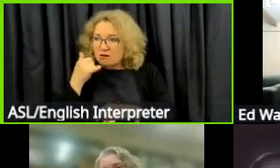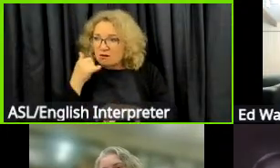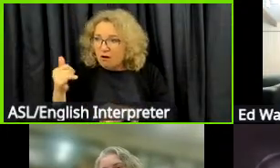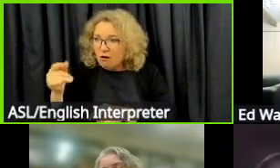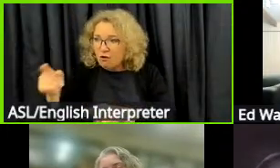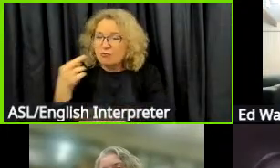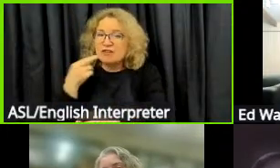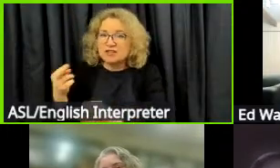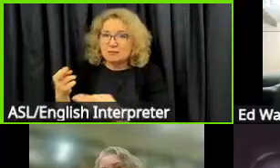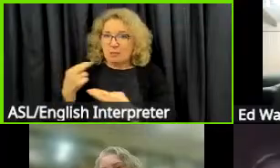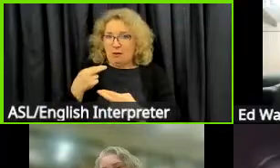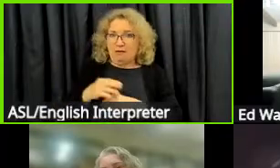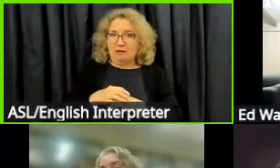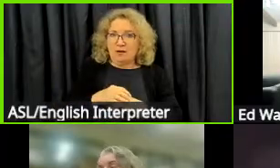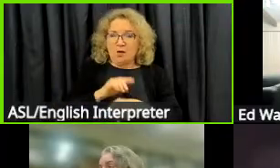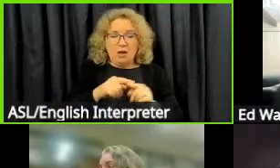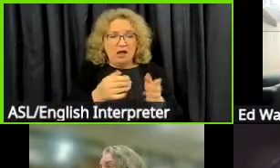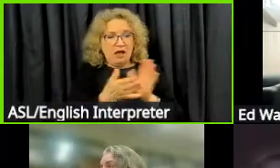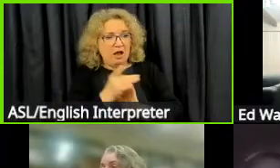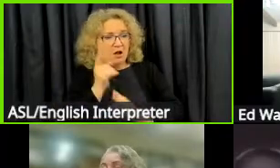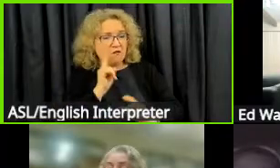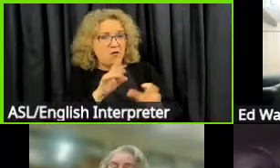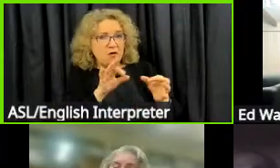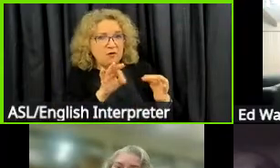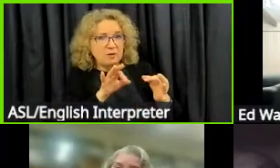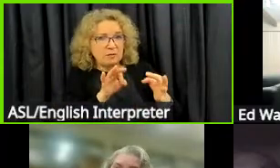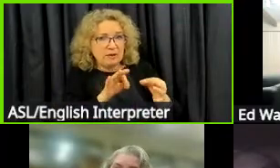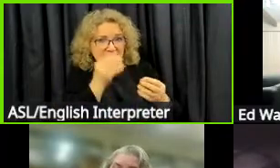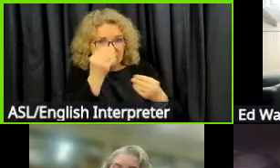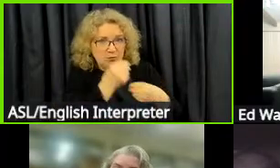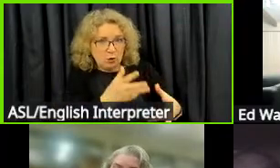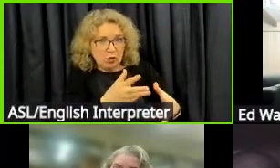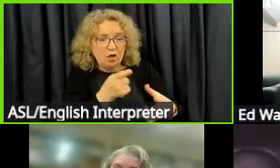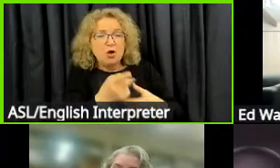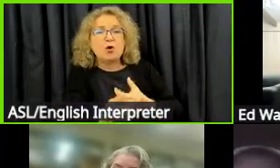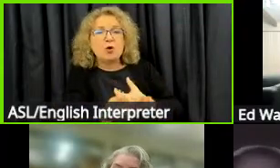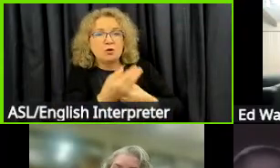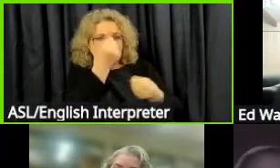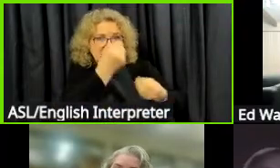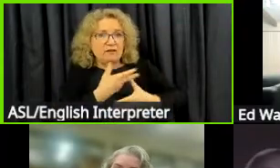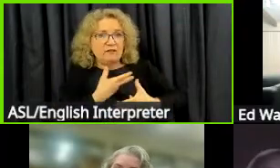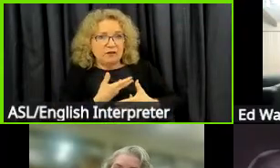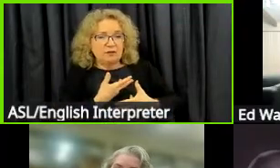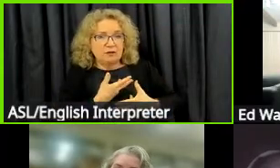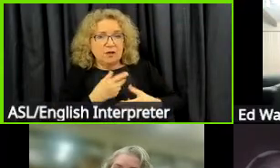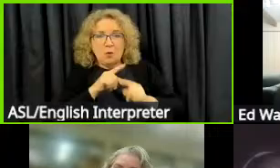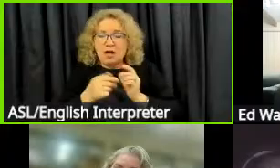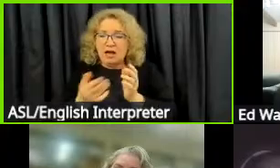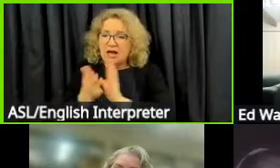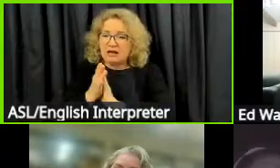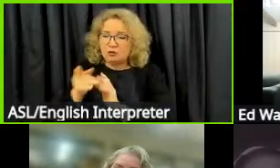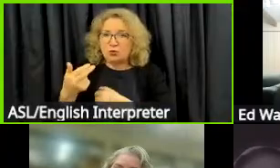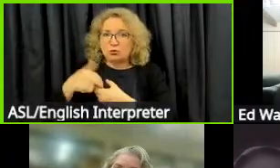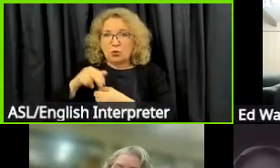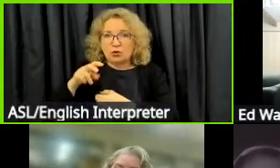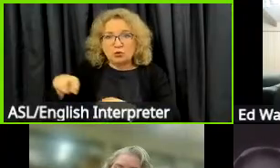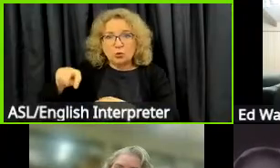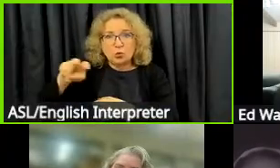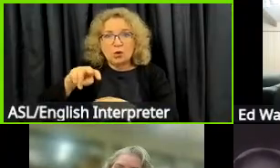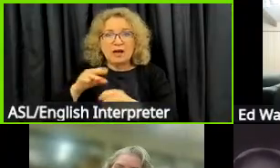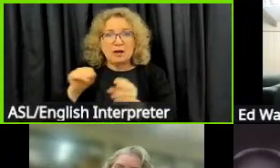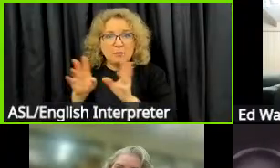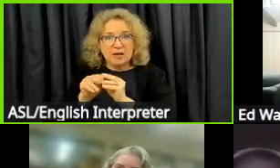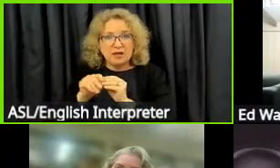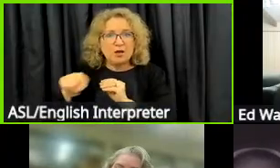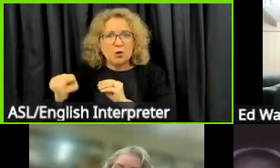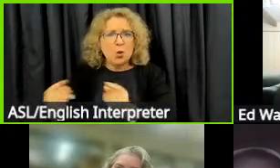and when you join us on our tours and our in-person meetings. I really appreciate each and every one of you. I